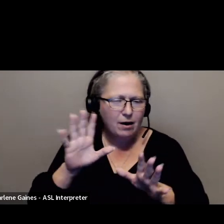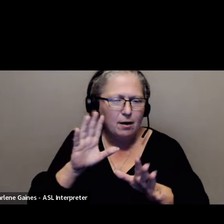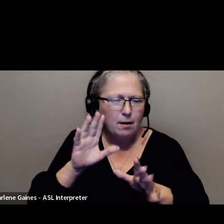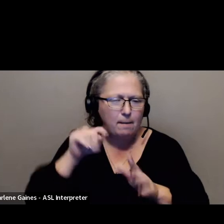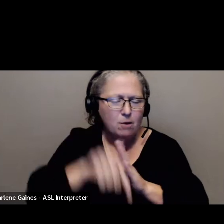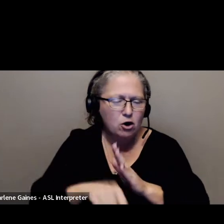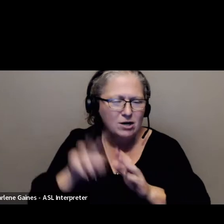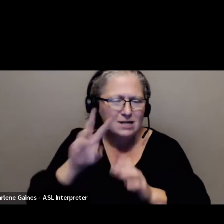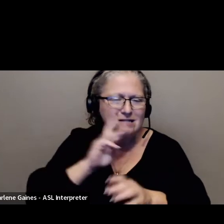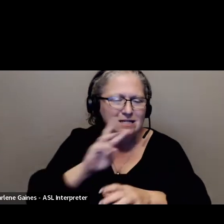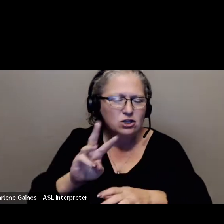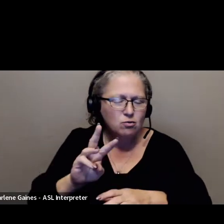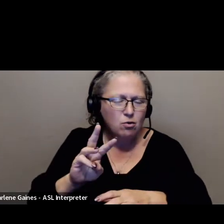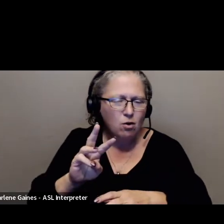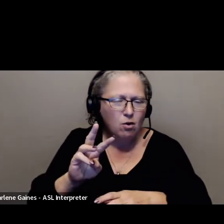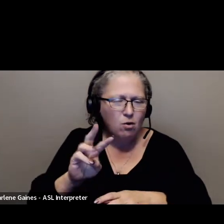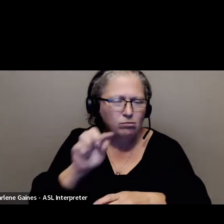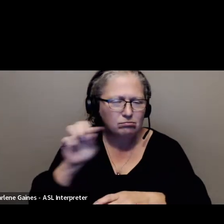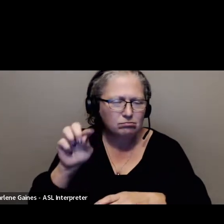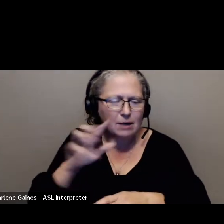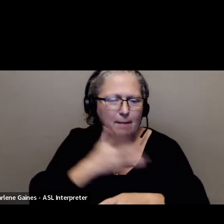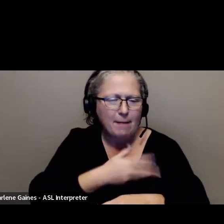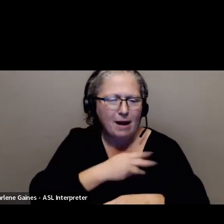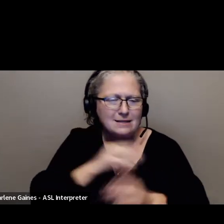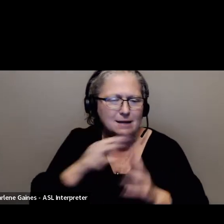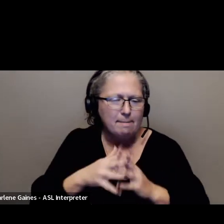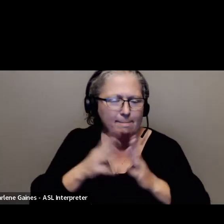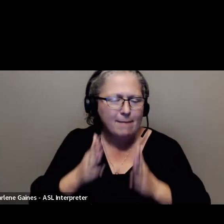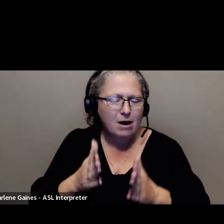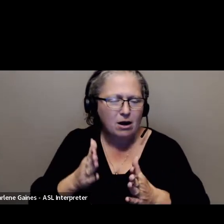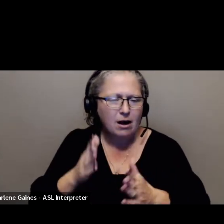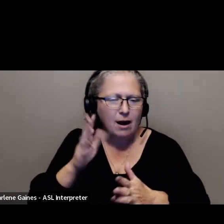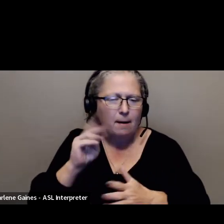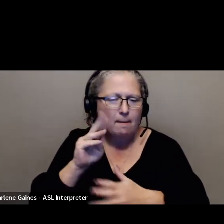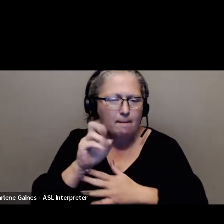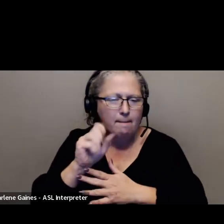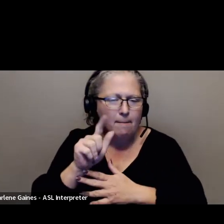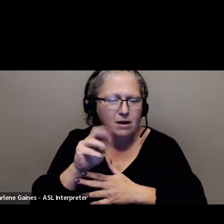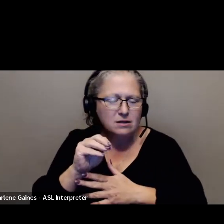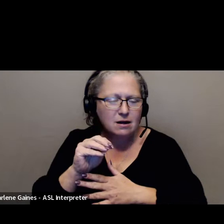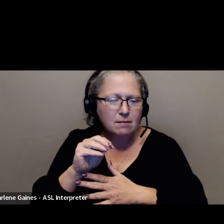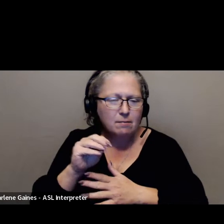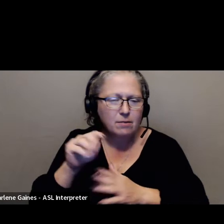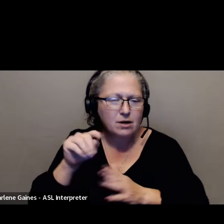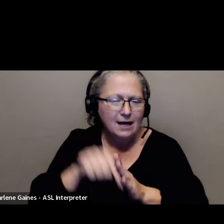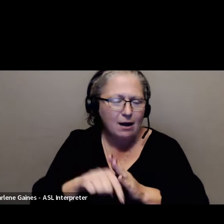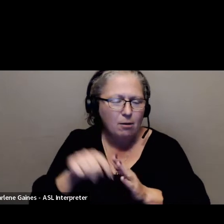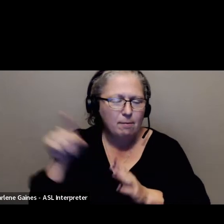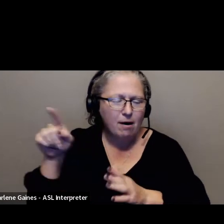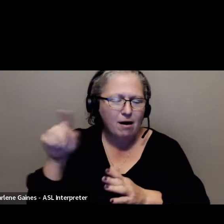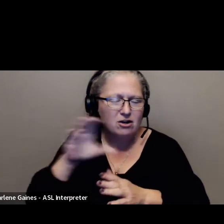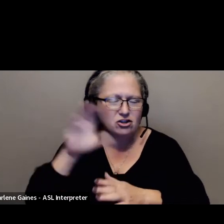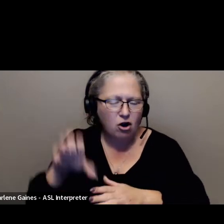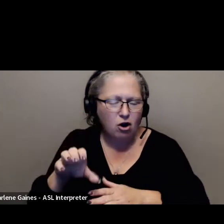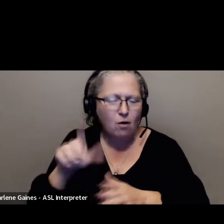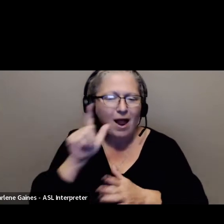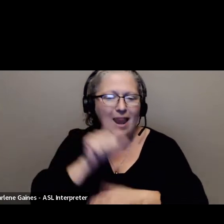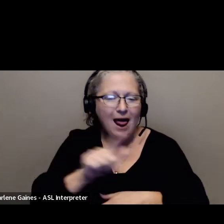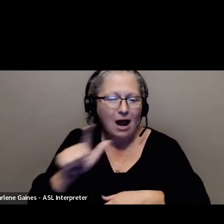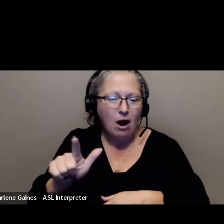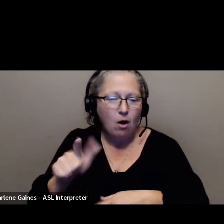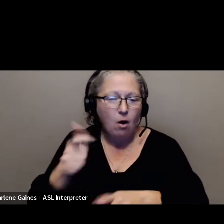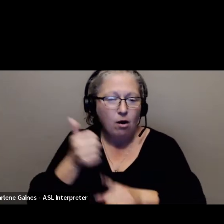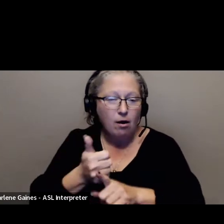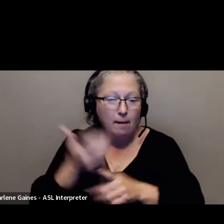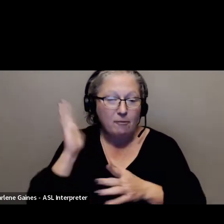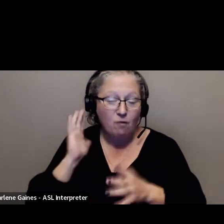Wadi al-Fayoum, Palestinian American Muslim, who was killed by his landlord in Chicago. A landlord who used to play